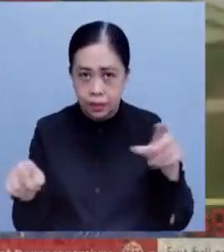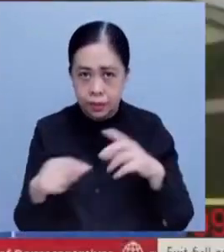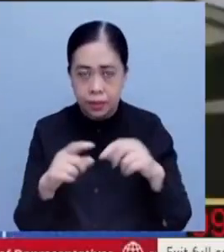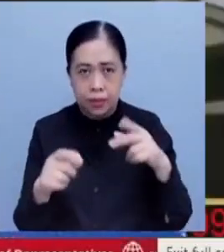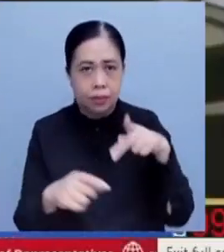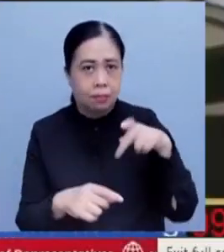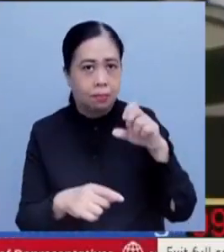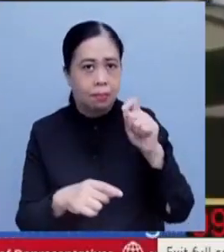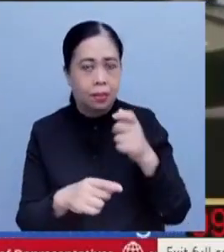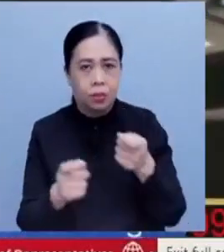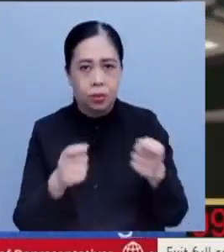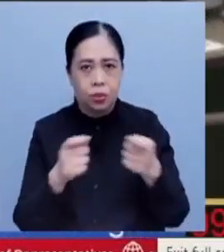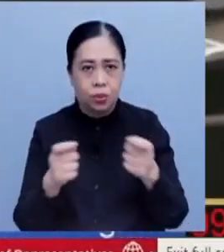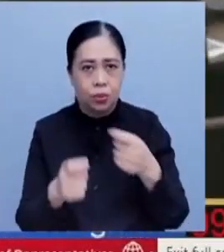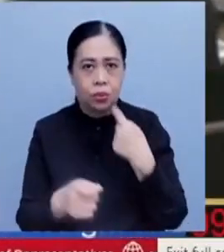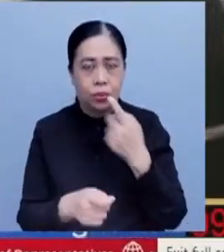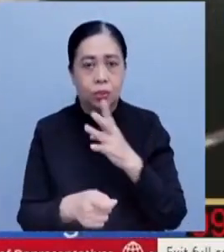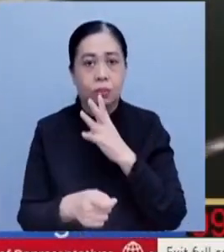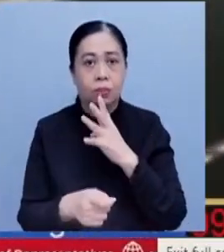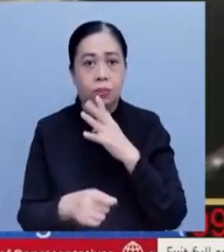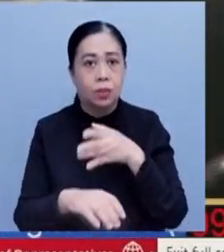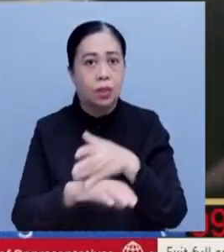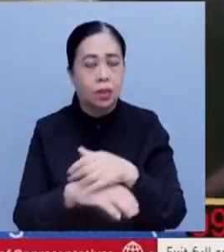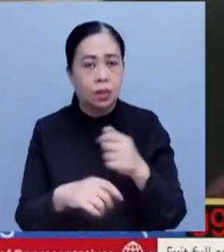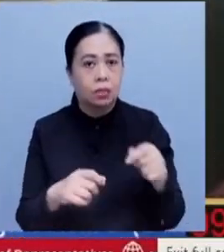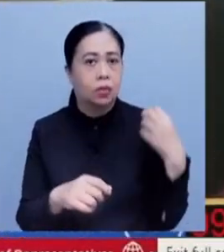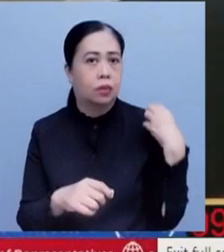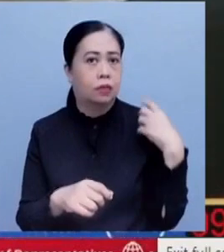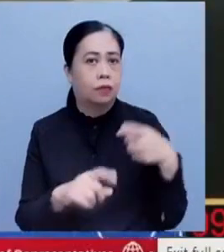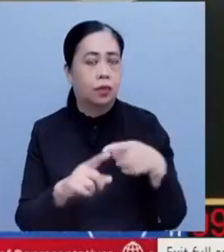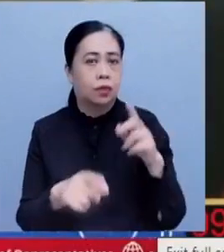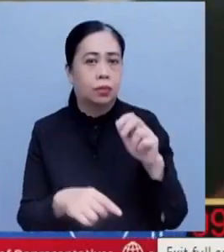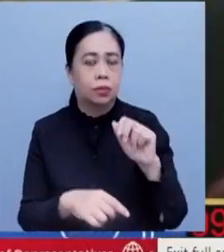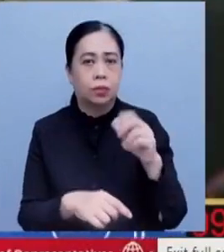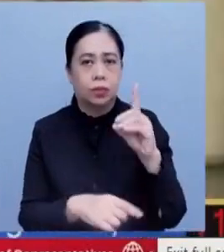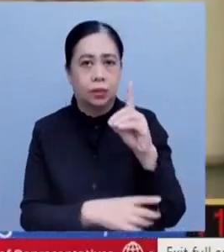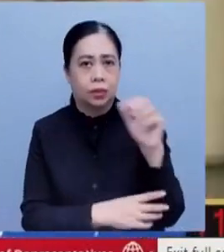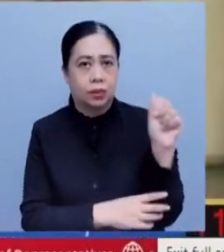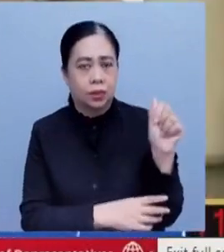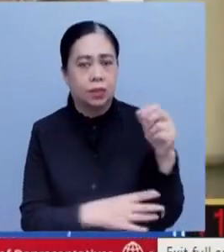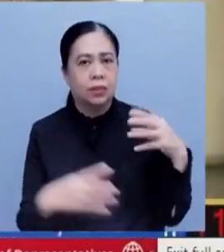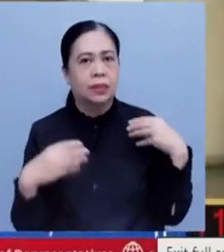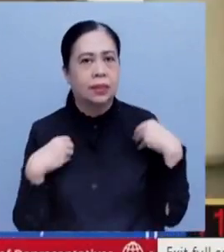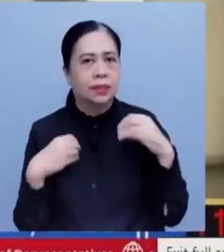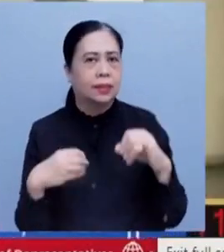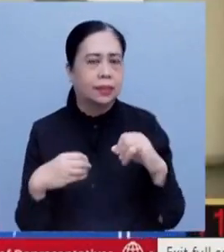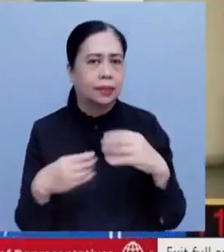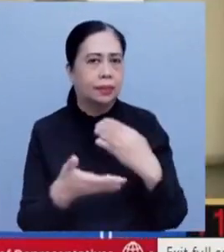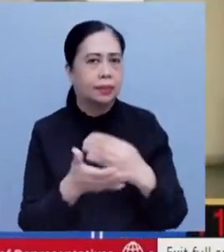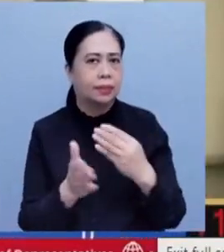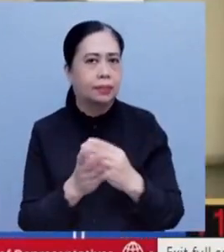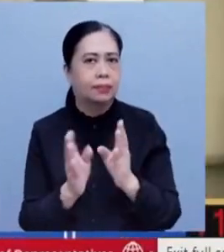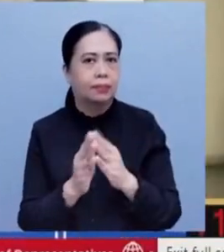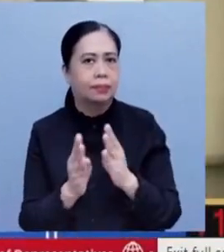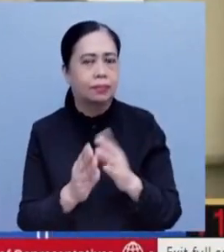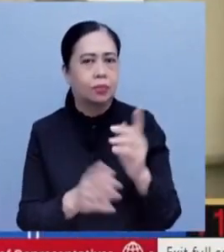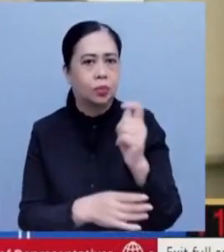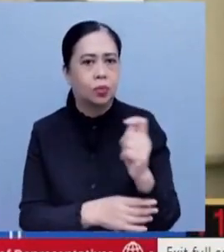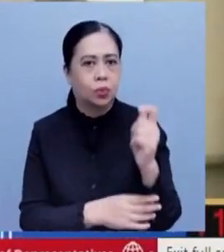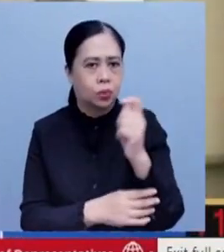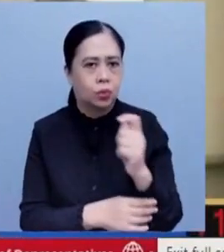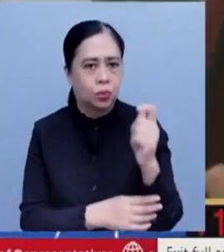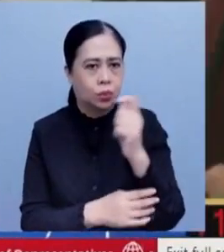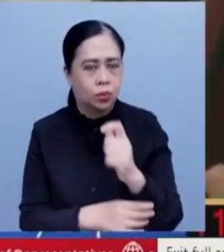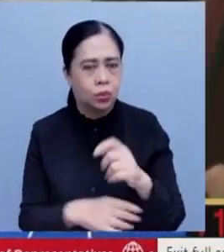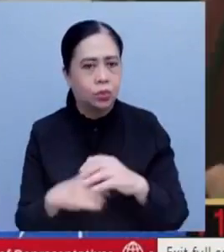control. The statement comes after officials of the Agriculture Department admitted in their budget hearing on Tuesday that there is